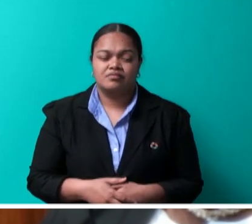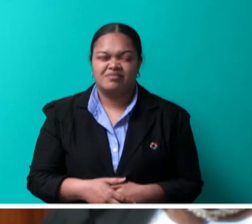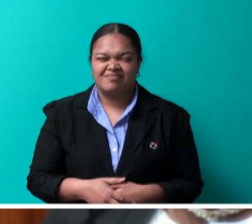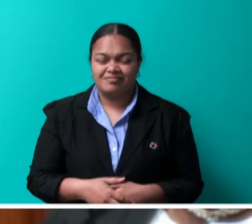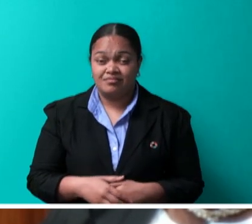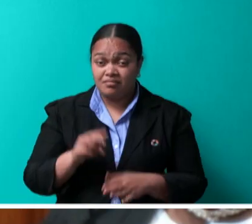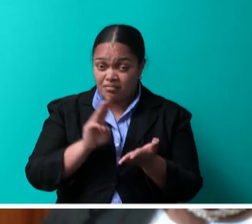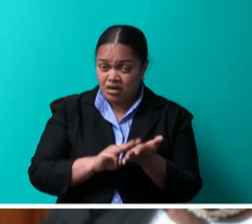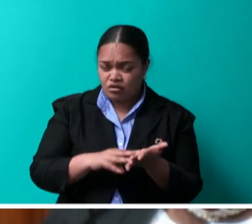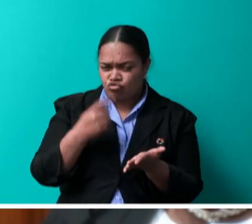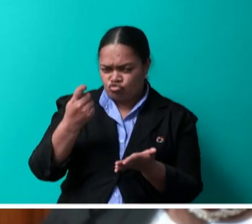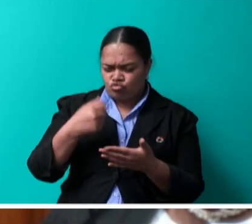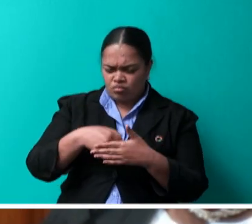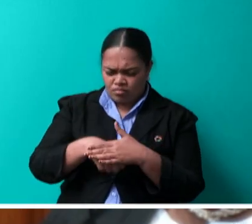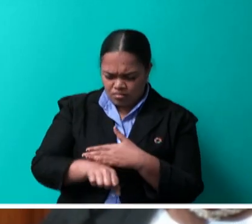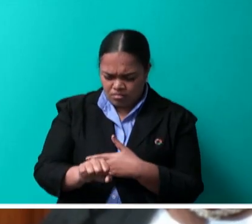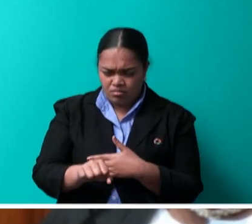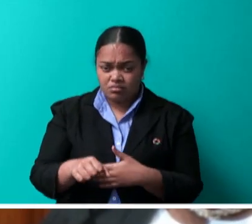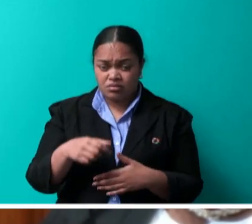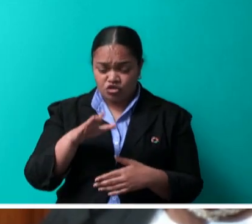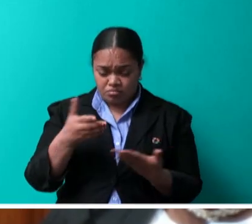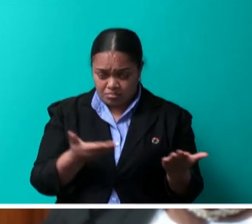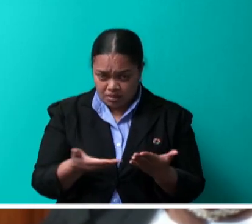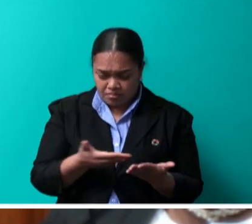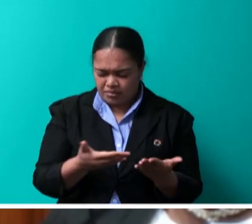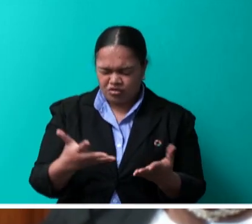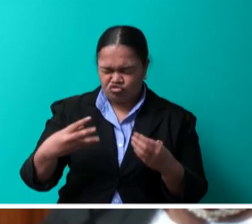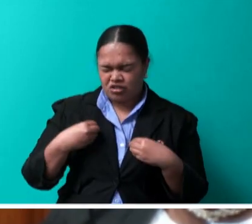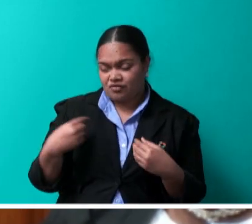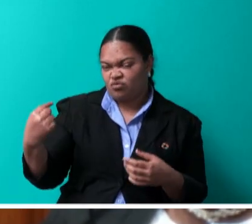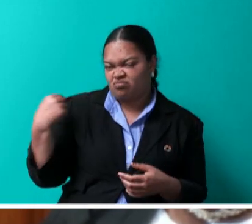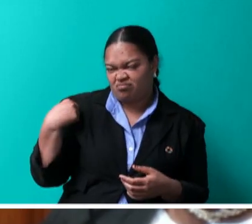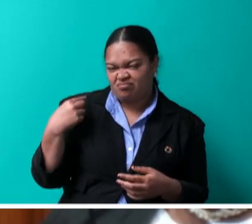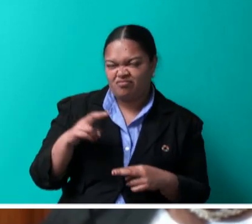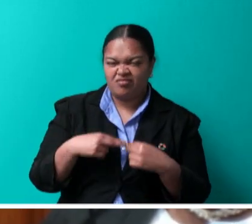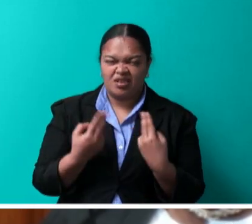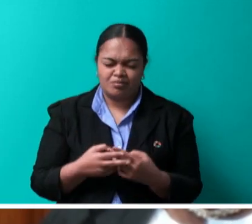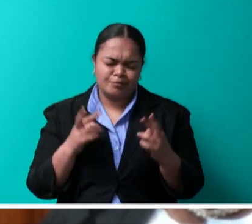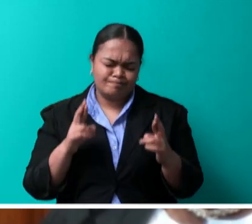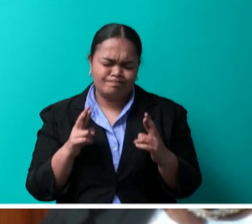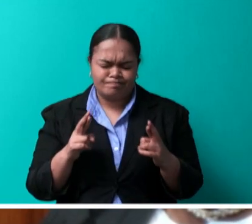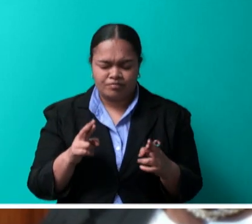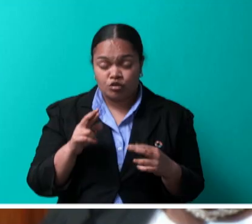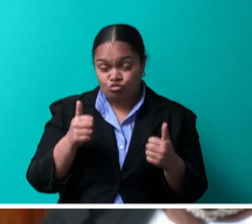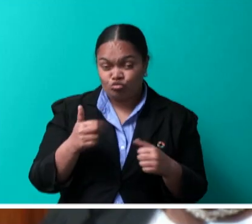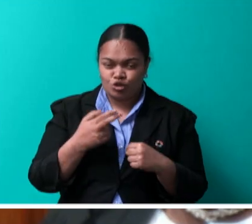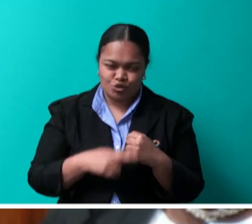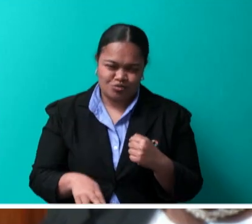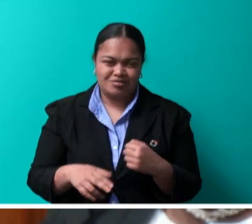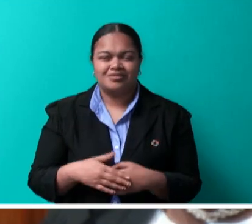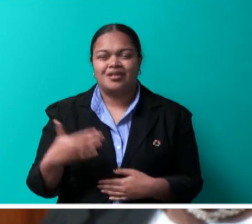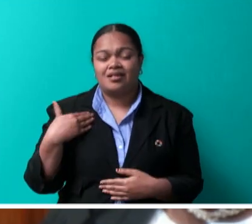give birth, a child receiving an immunization, a family hoping for a good news, a healthcare